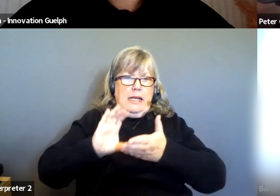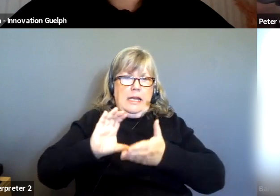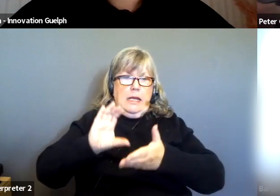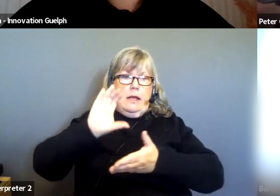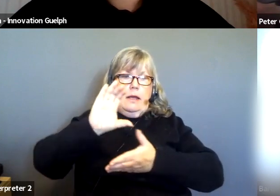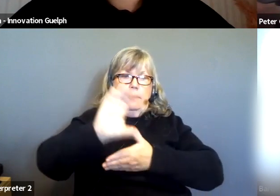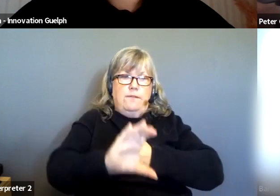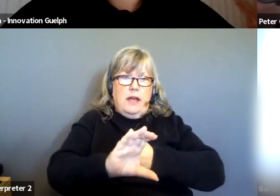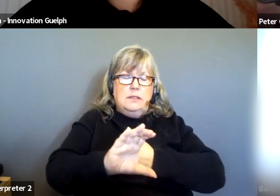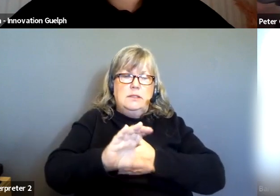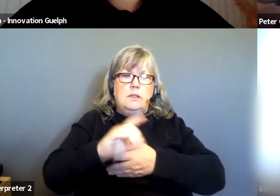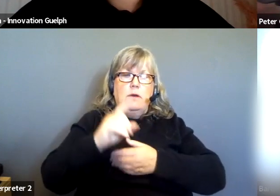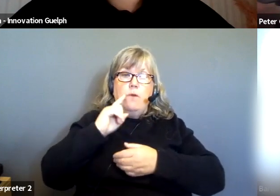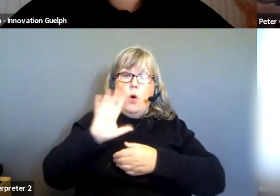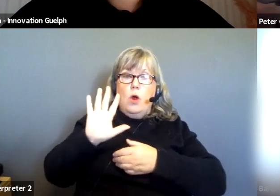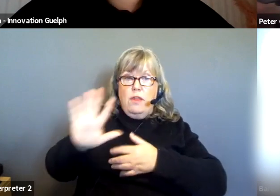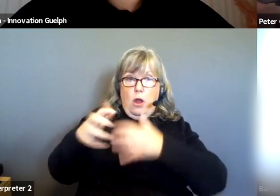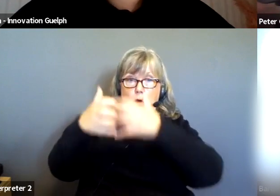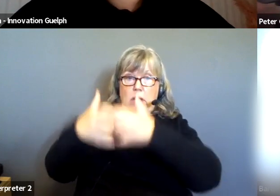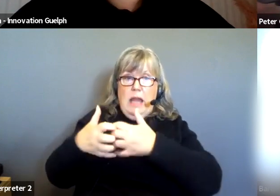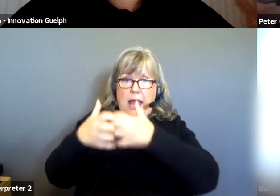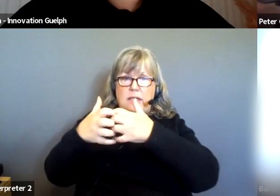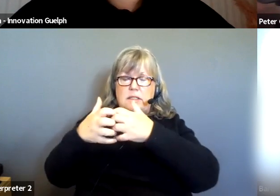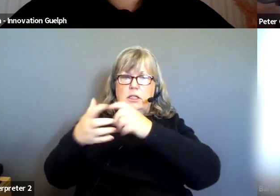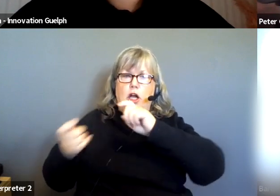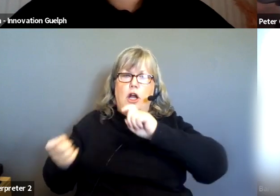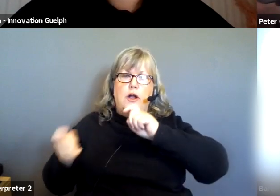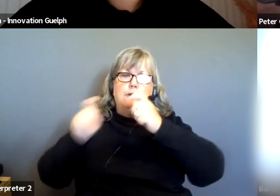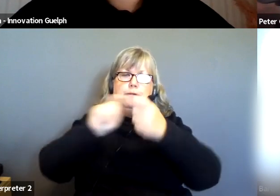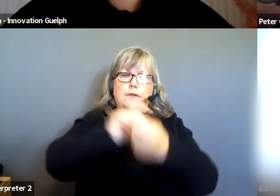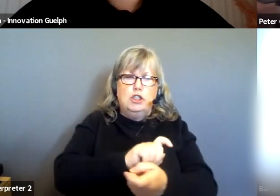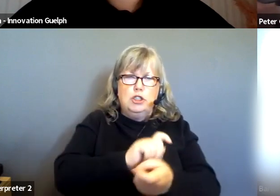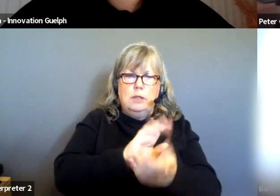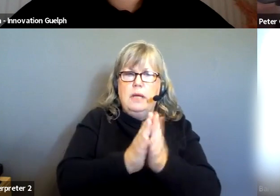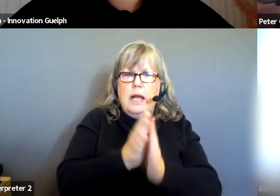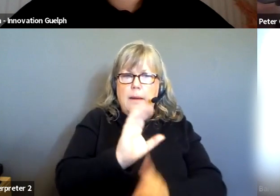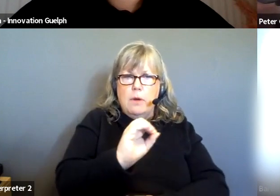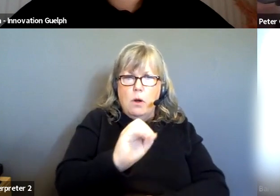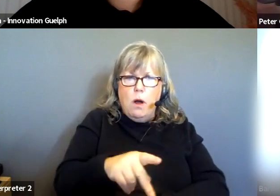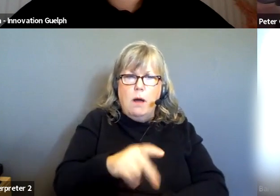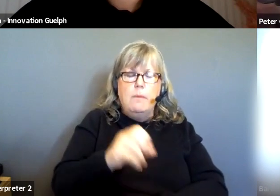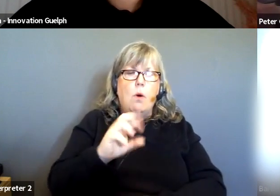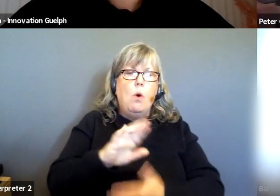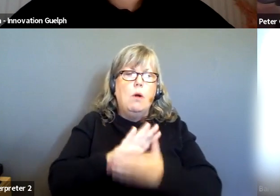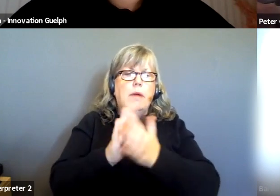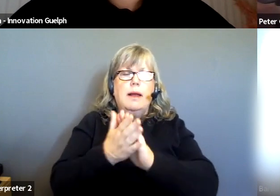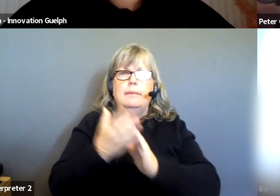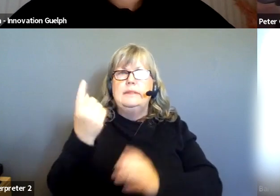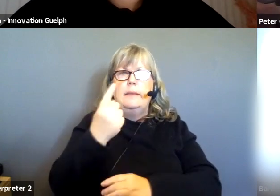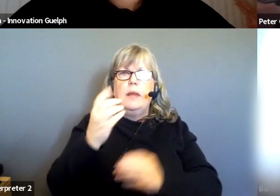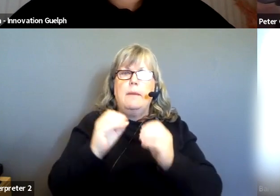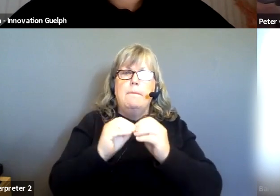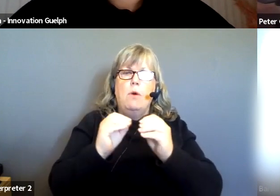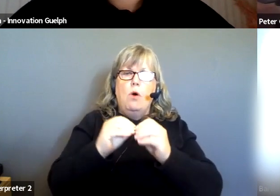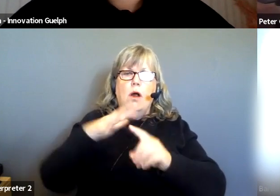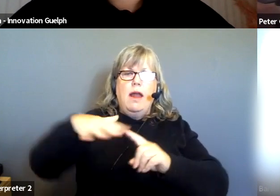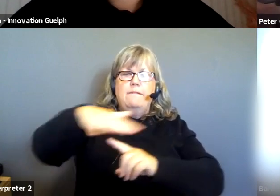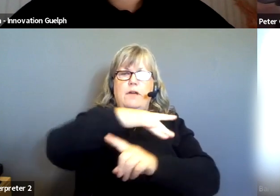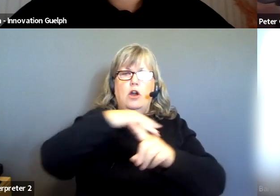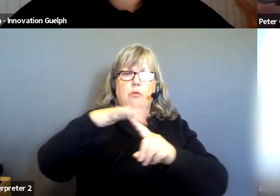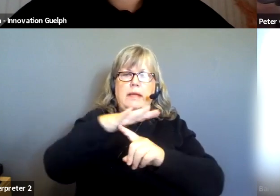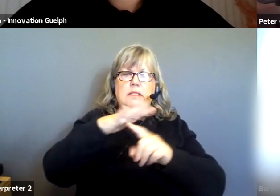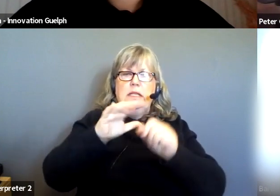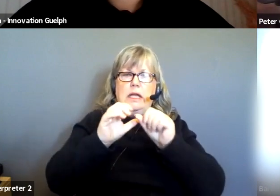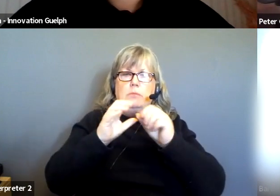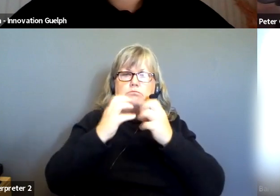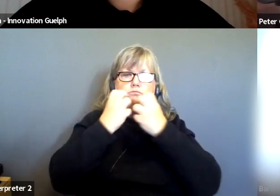conversion of that plant to something more environmentally sustainable. Well, the workers got together, and with support